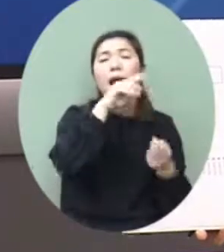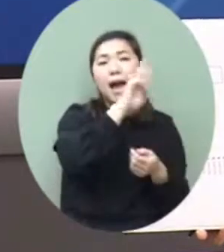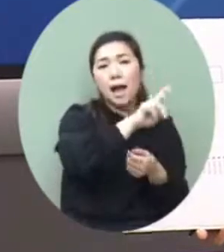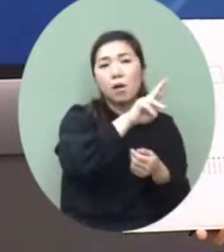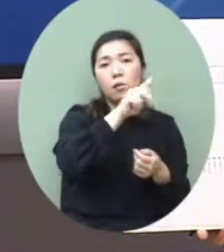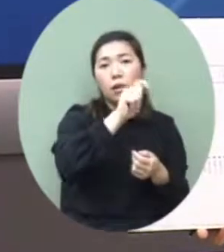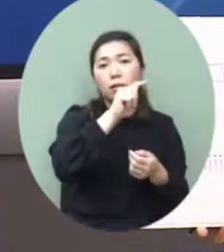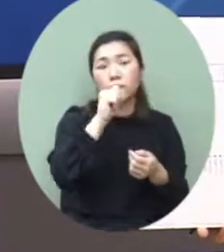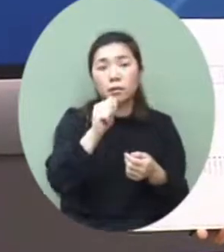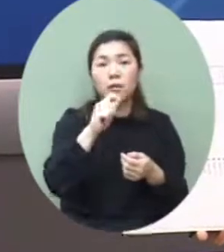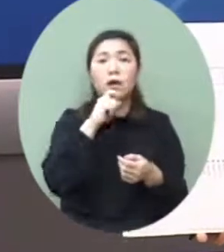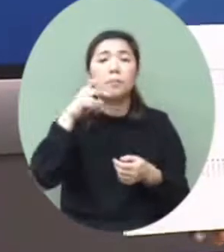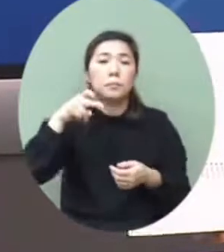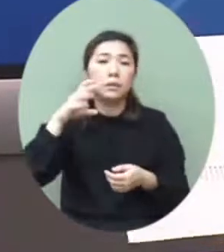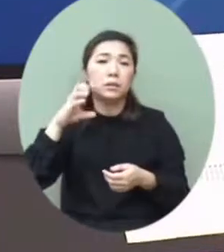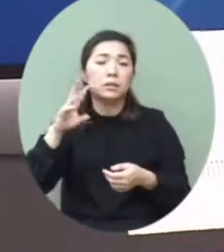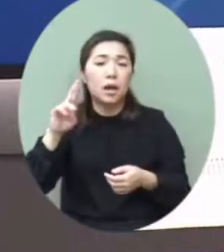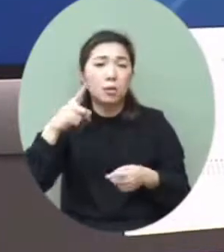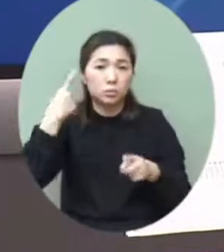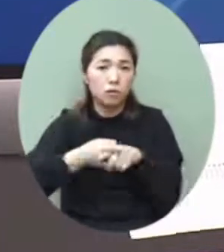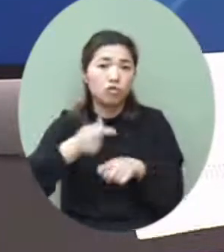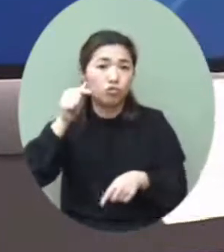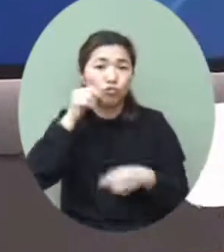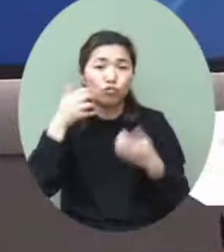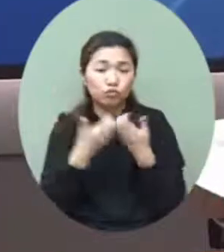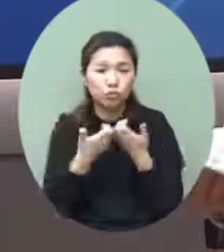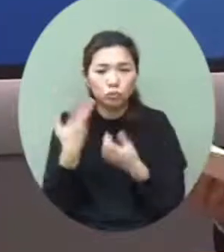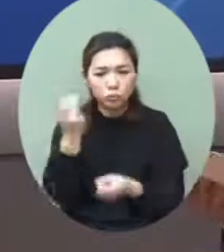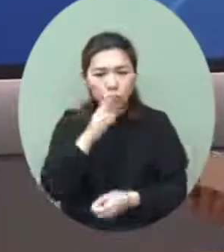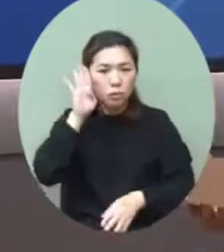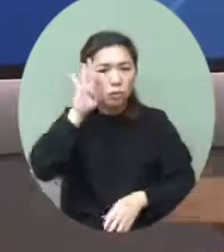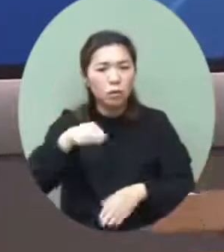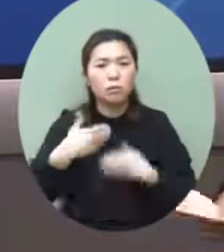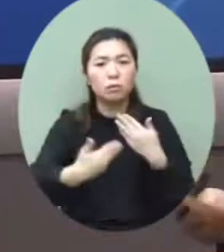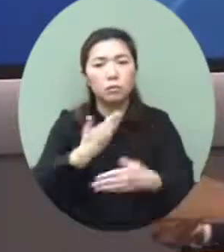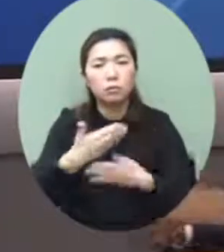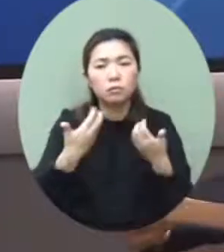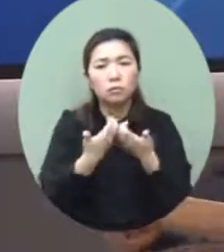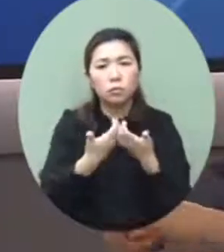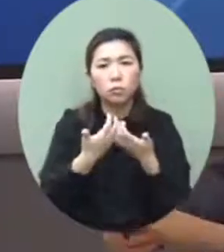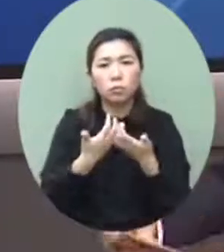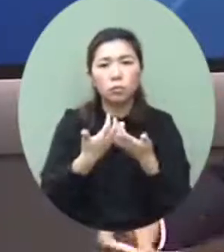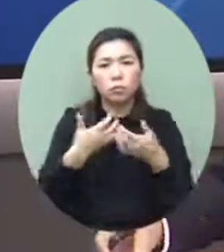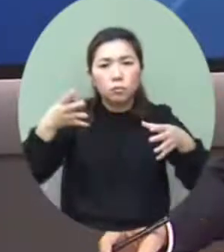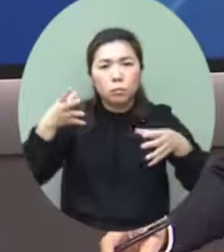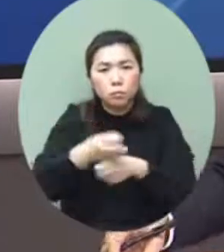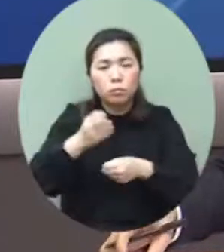every day. We have two main systems, the RAT system and PCR system.